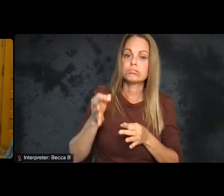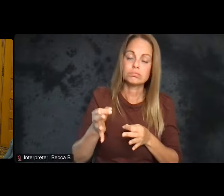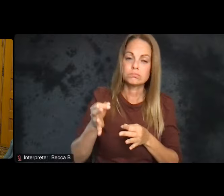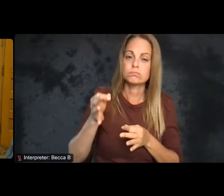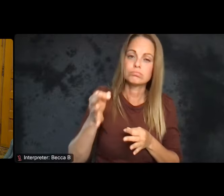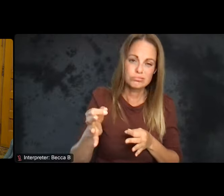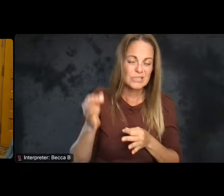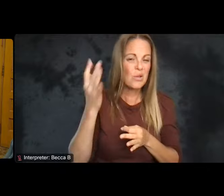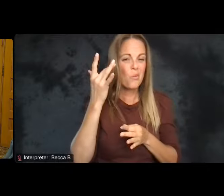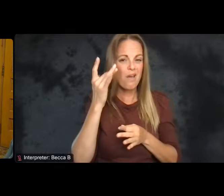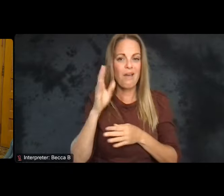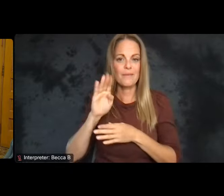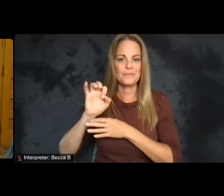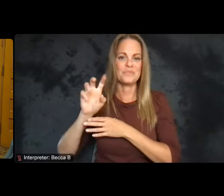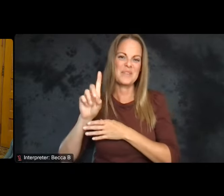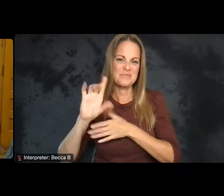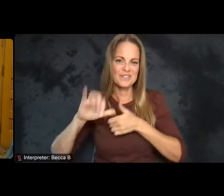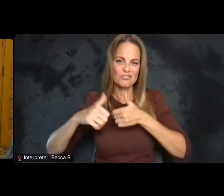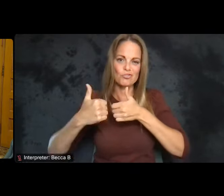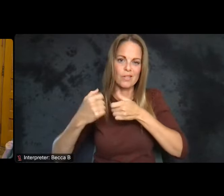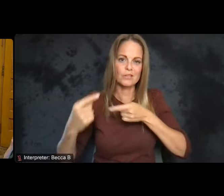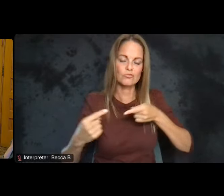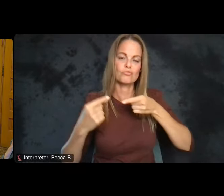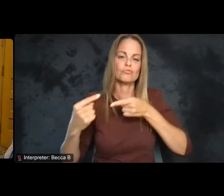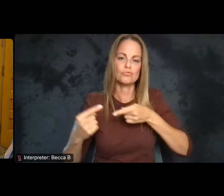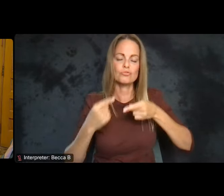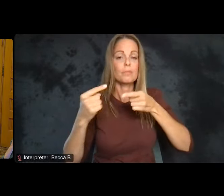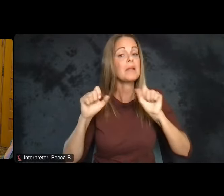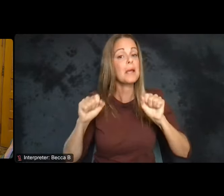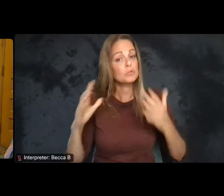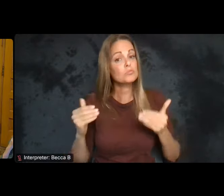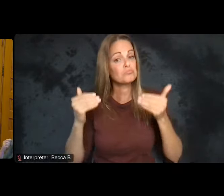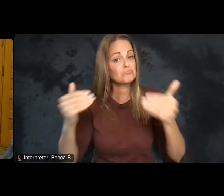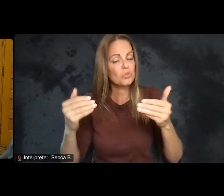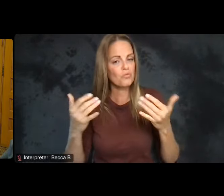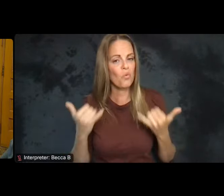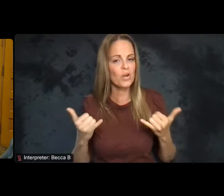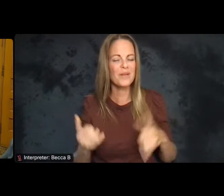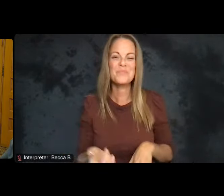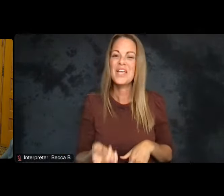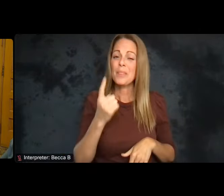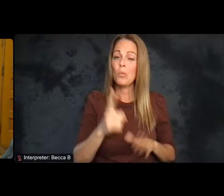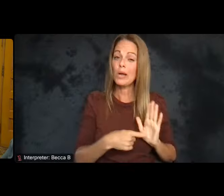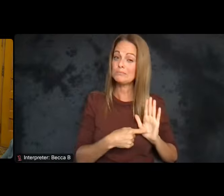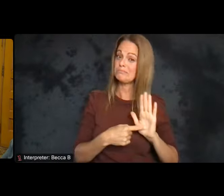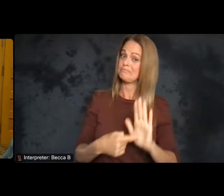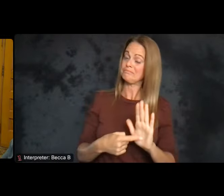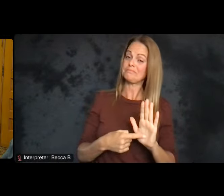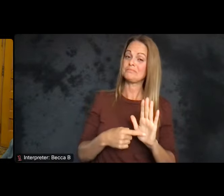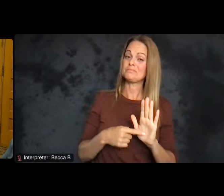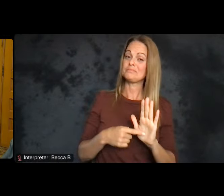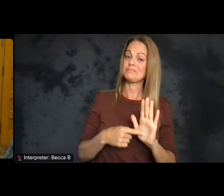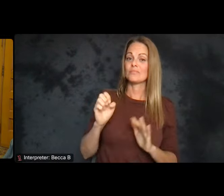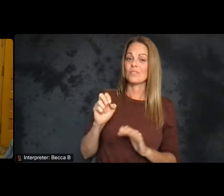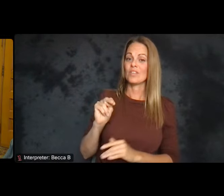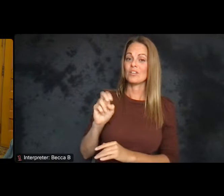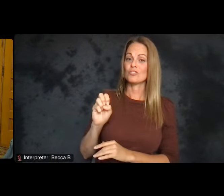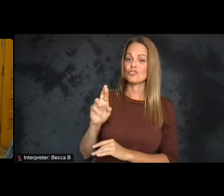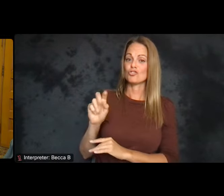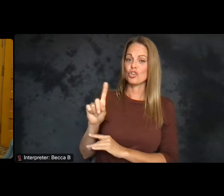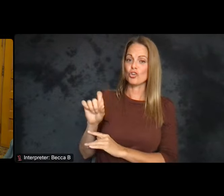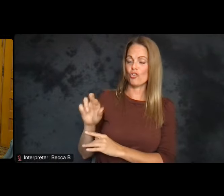had, and we're moving forward with those now. The one that does kind of stick out there is the generator that